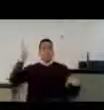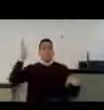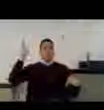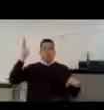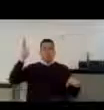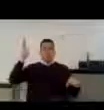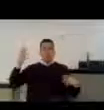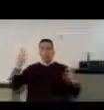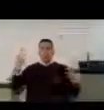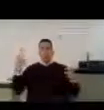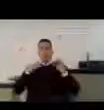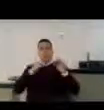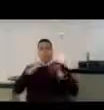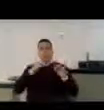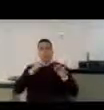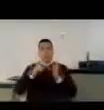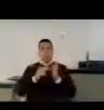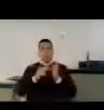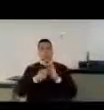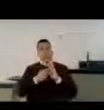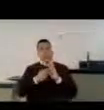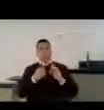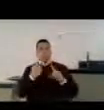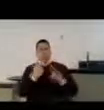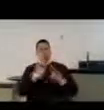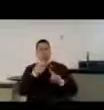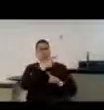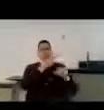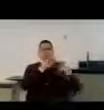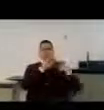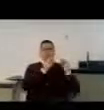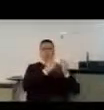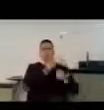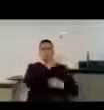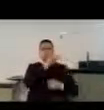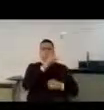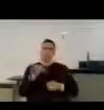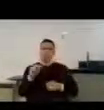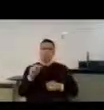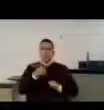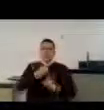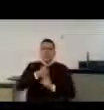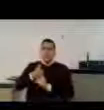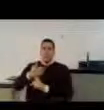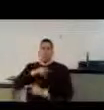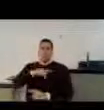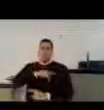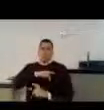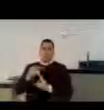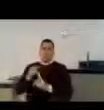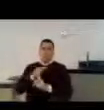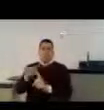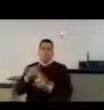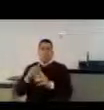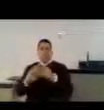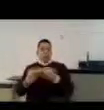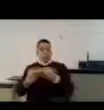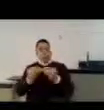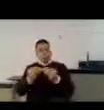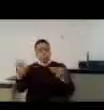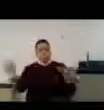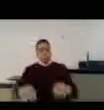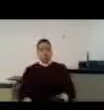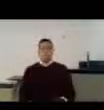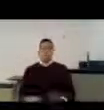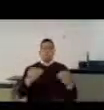Now, a powerful, wordless, 10-minute animated film based on a true story